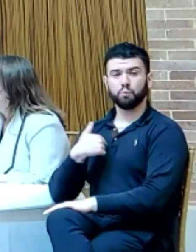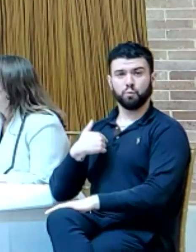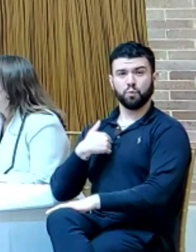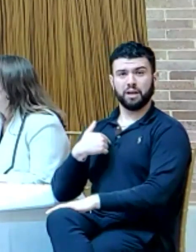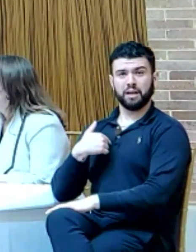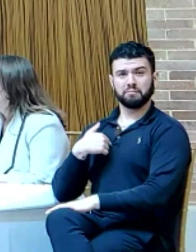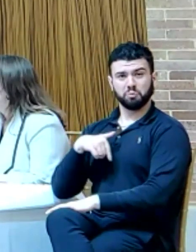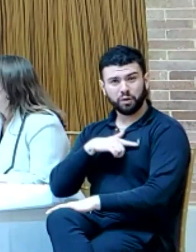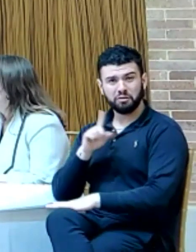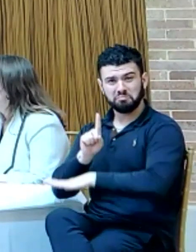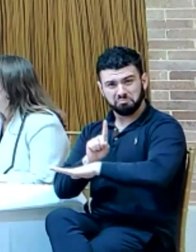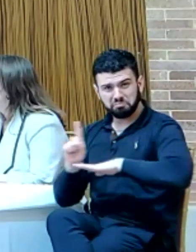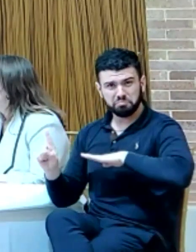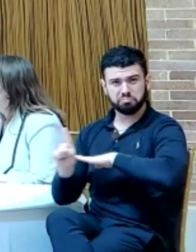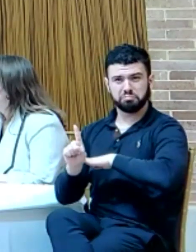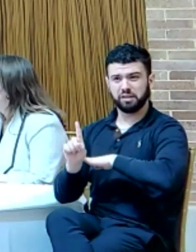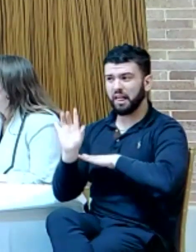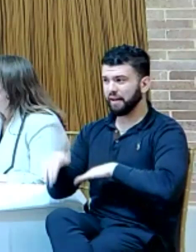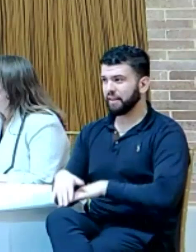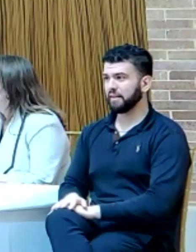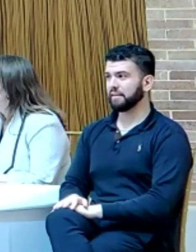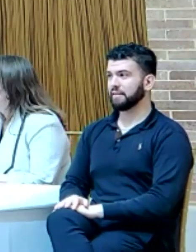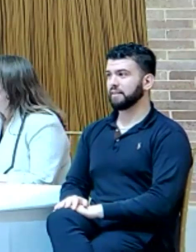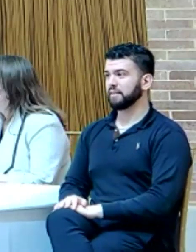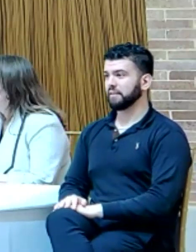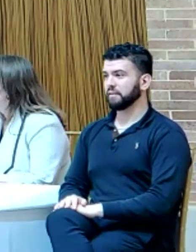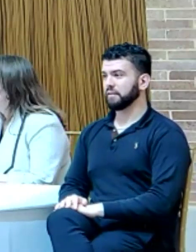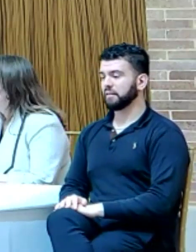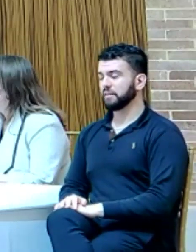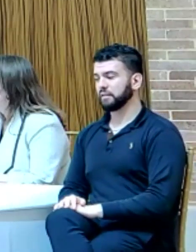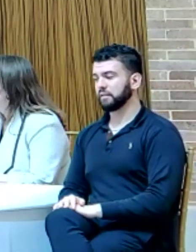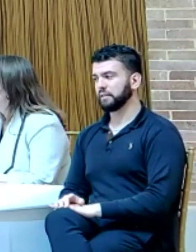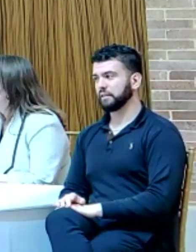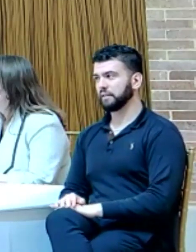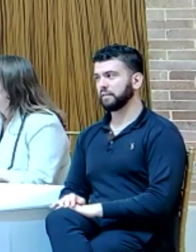of that that's what makes America great